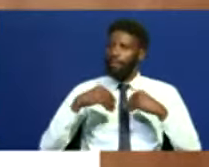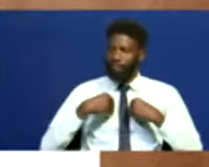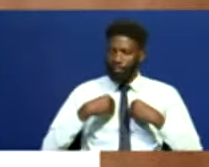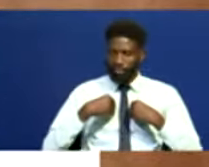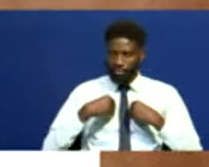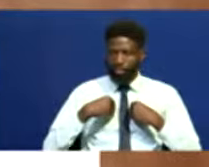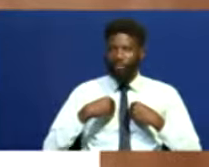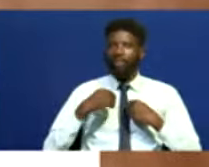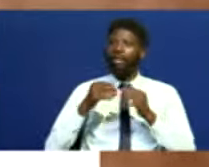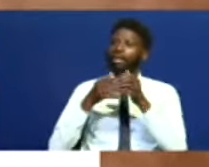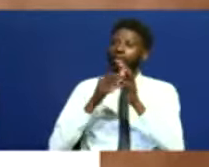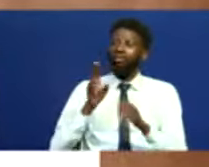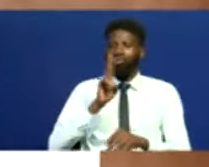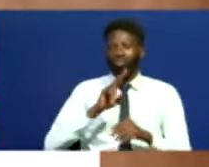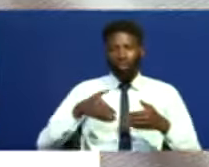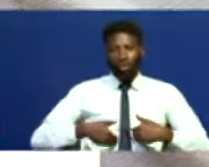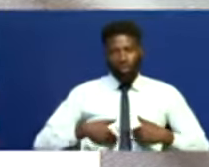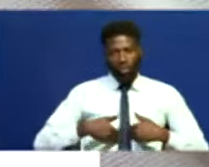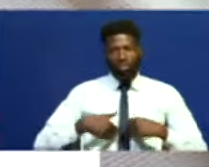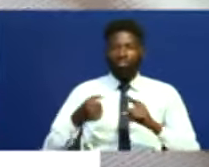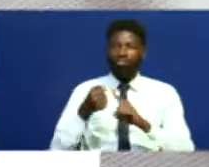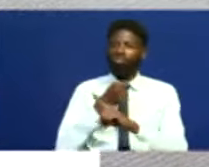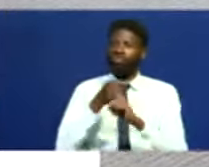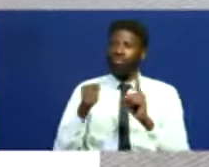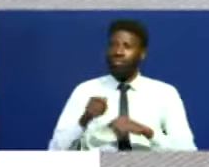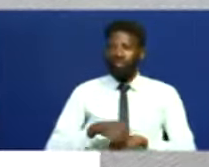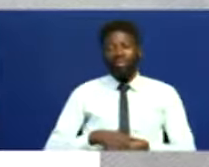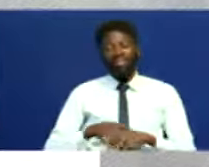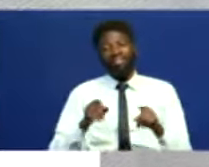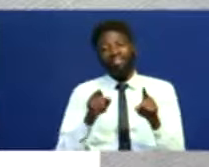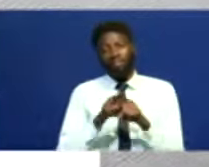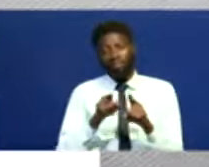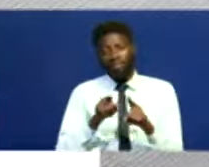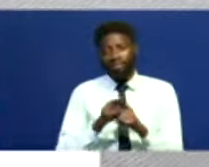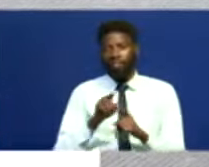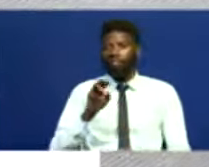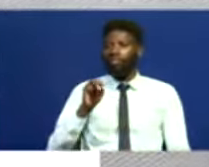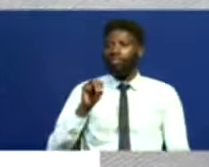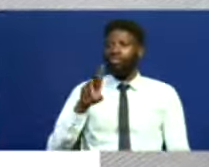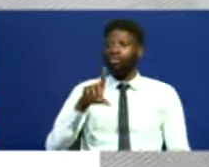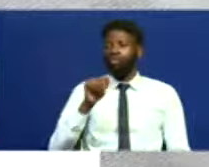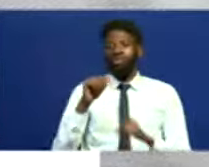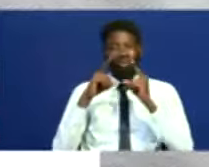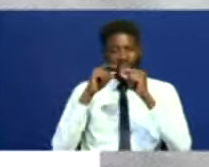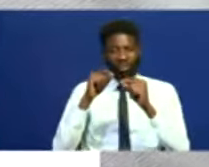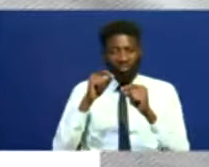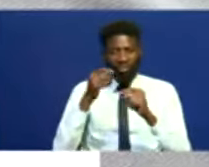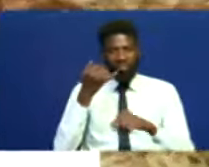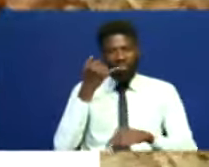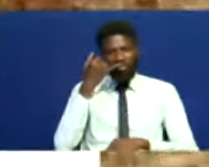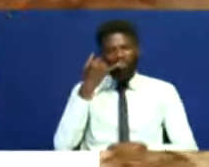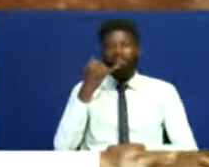Chair Julius Mulwa cited drug and substance abuse among the youths as a major cause of conflict in the